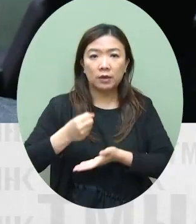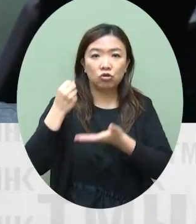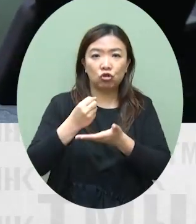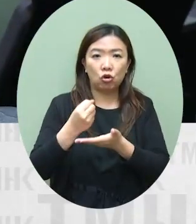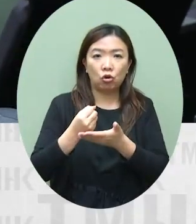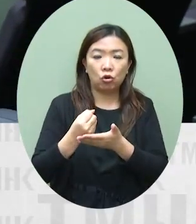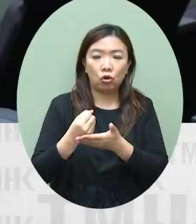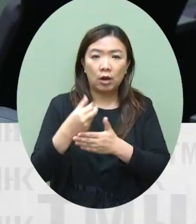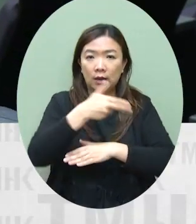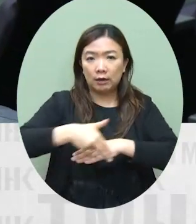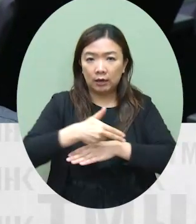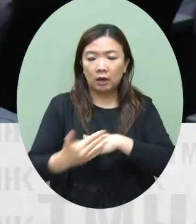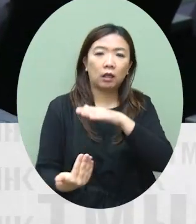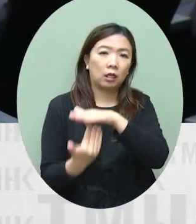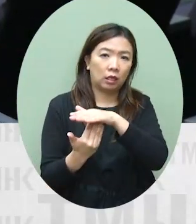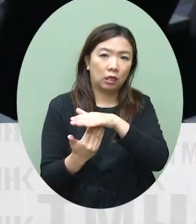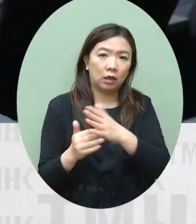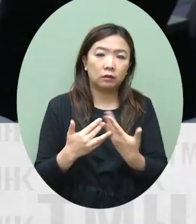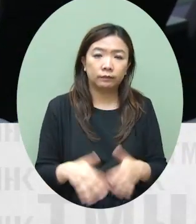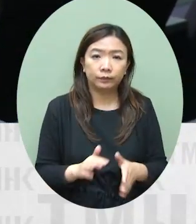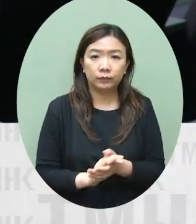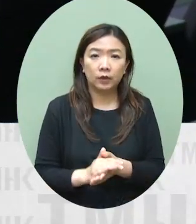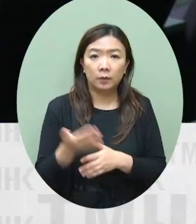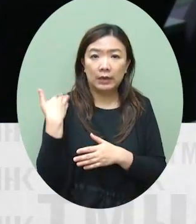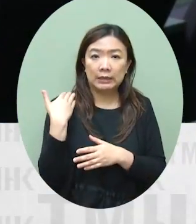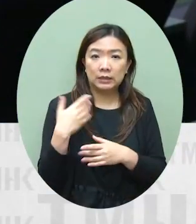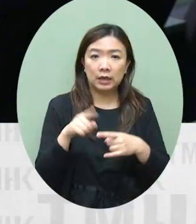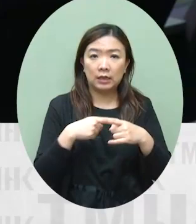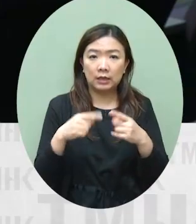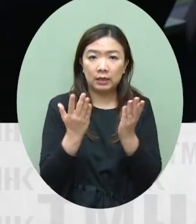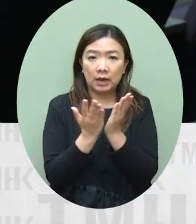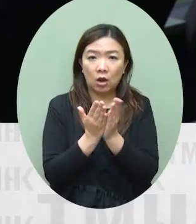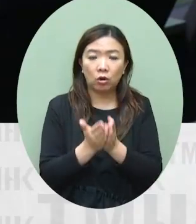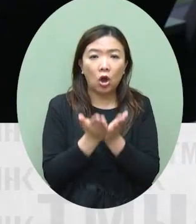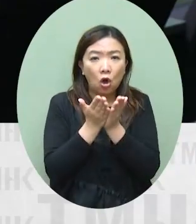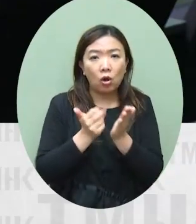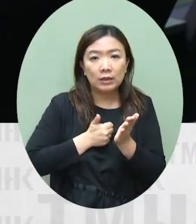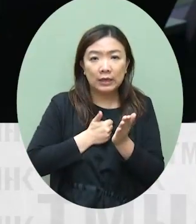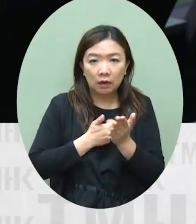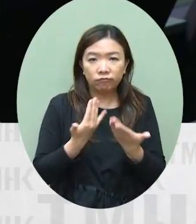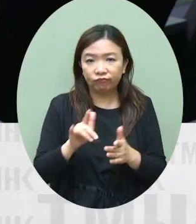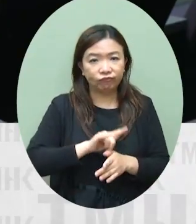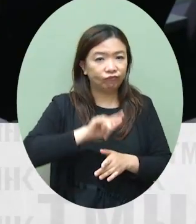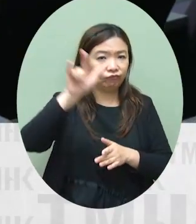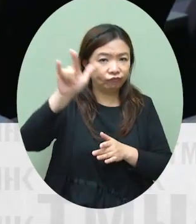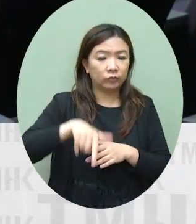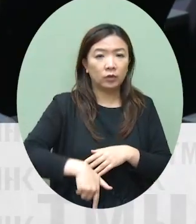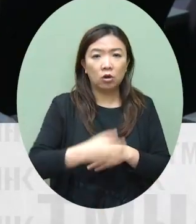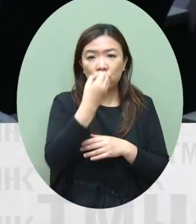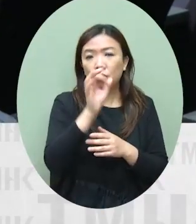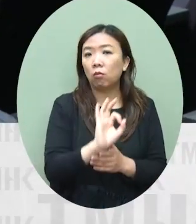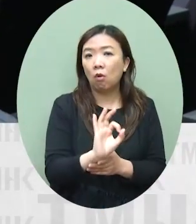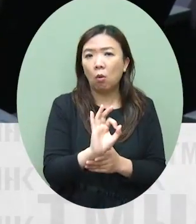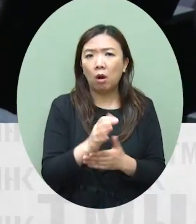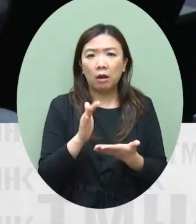press has also left the city. So given the uncertainties, how can it be said that Hong Kong's press freedom is